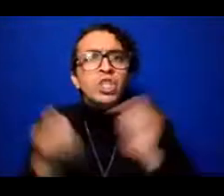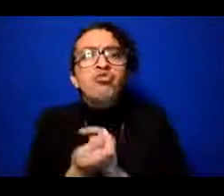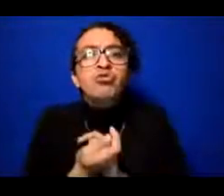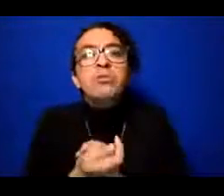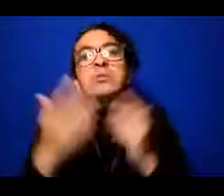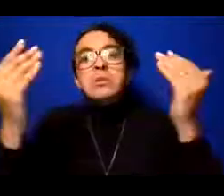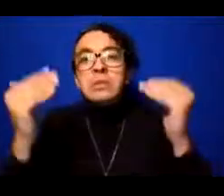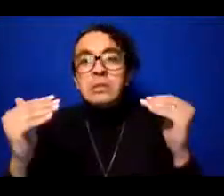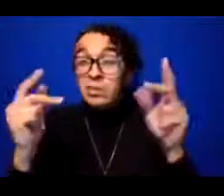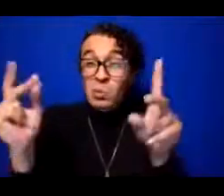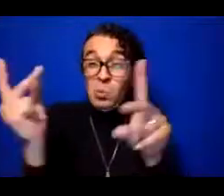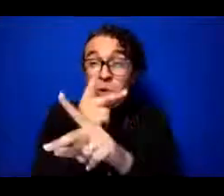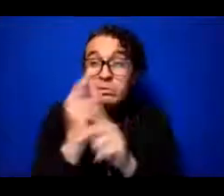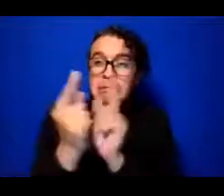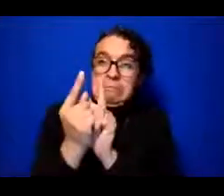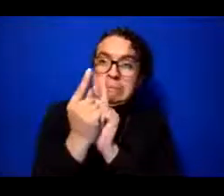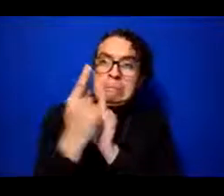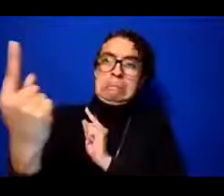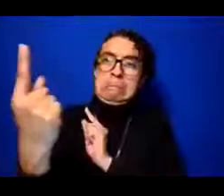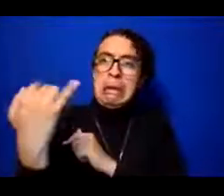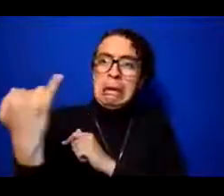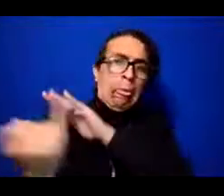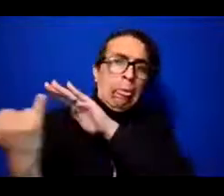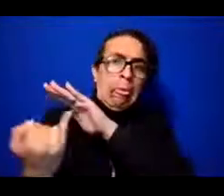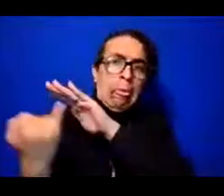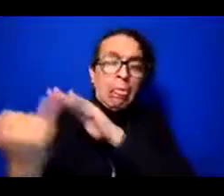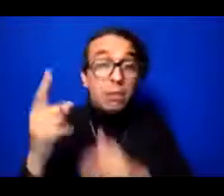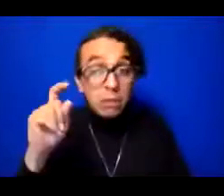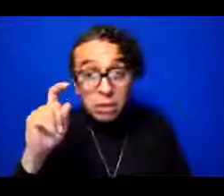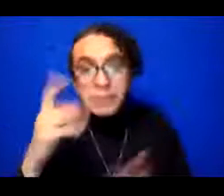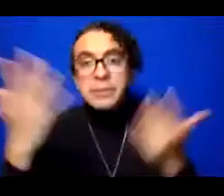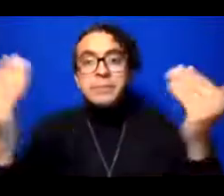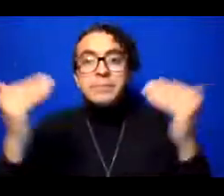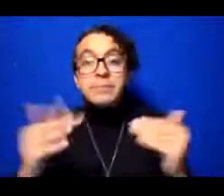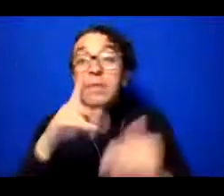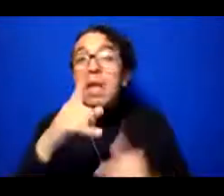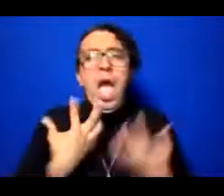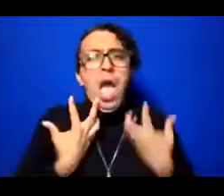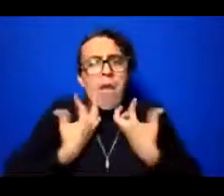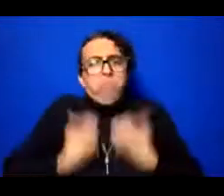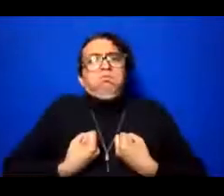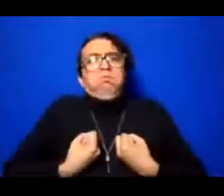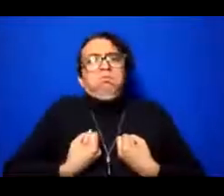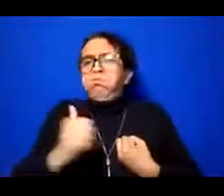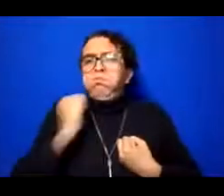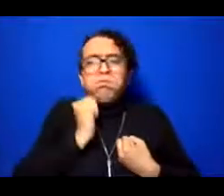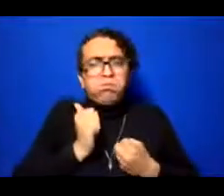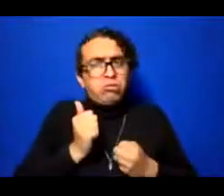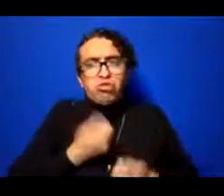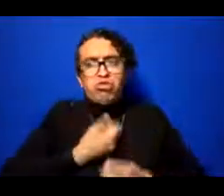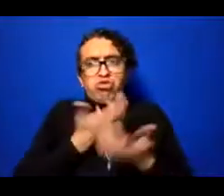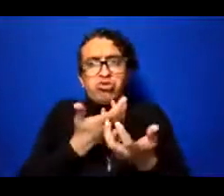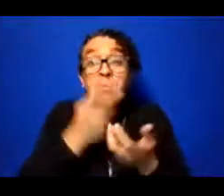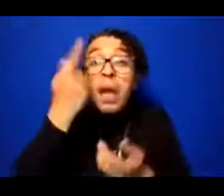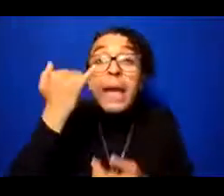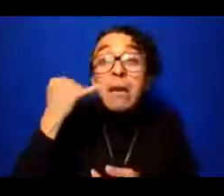seem more isolated from parents or peers, if they refuse to talk openly with parents. Now, if they've never talked openly, and so that's